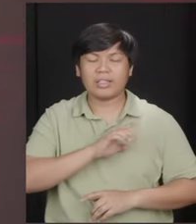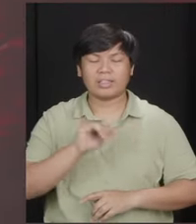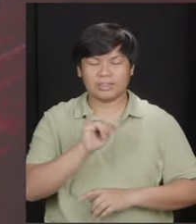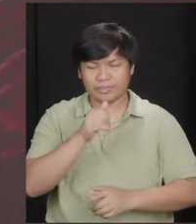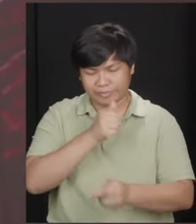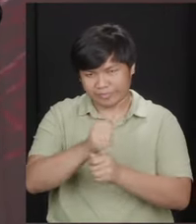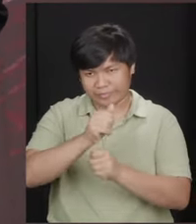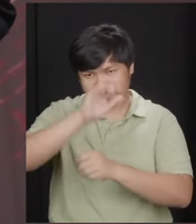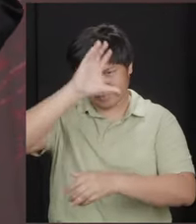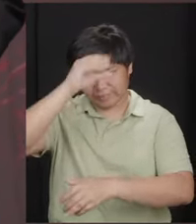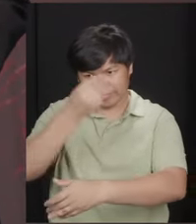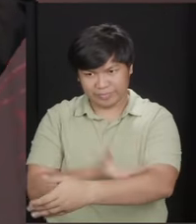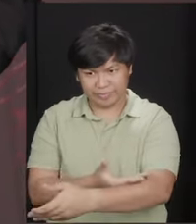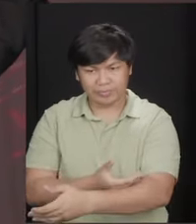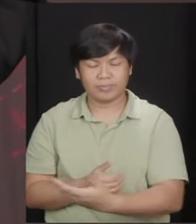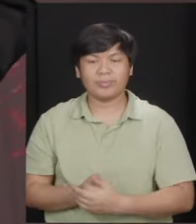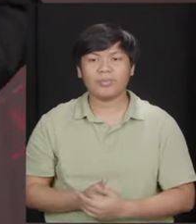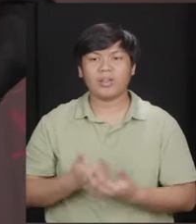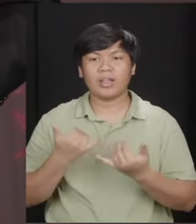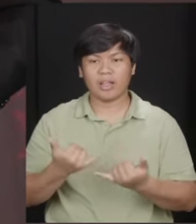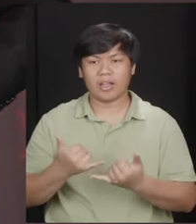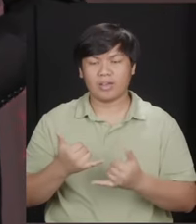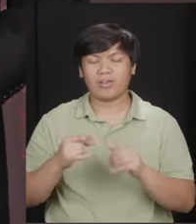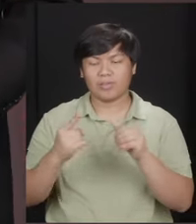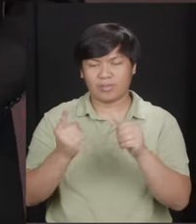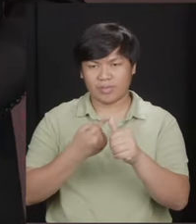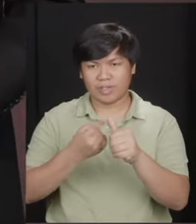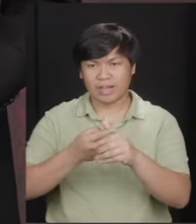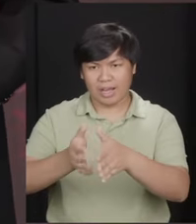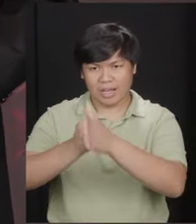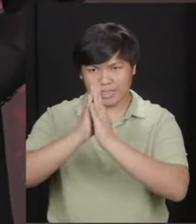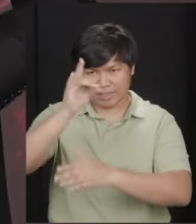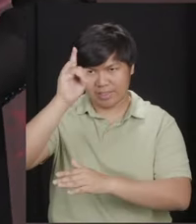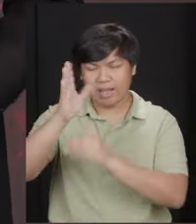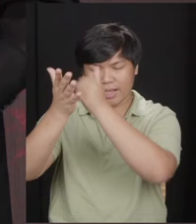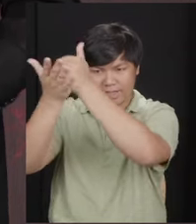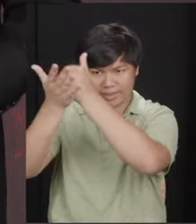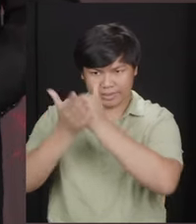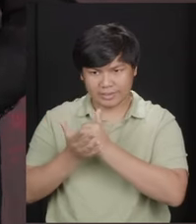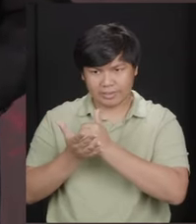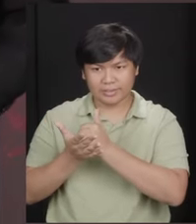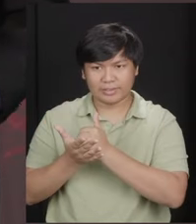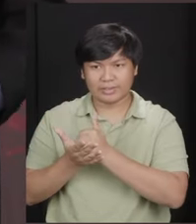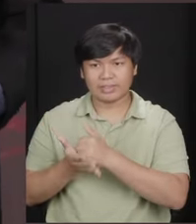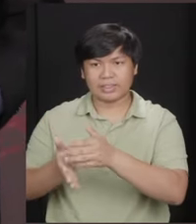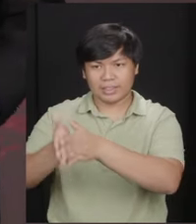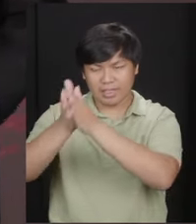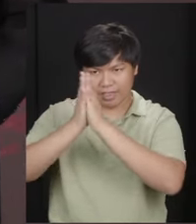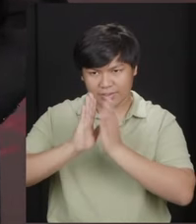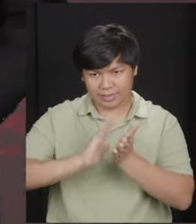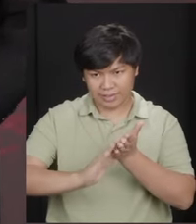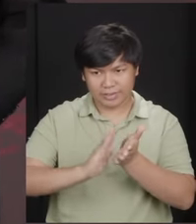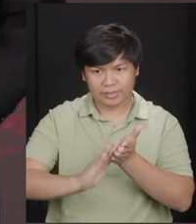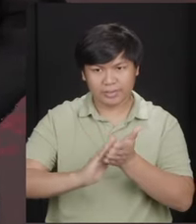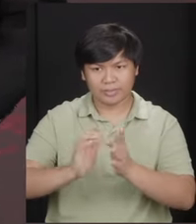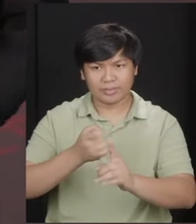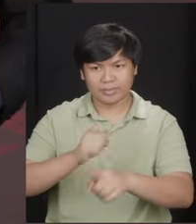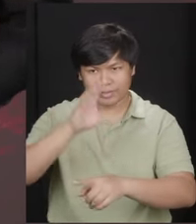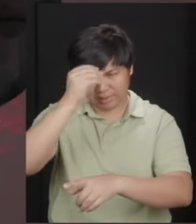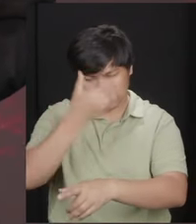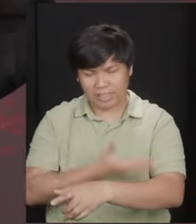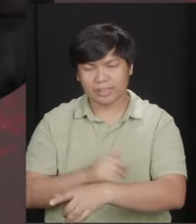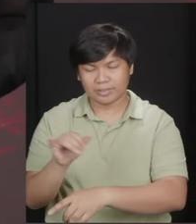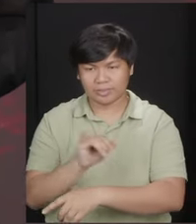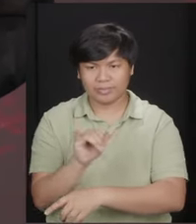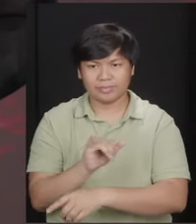one, forgive your father. Number two, ask God for help. Number three, if you have to ask forgiveness from your son, do